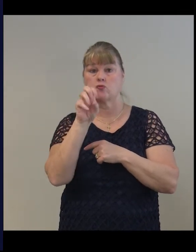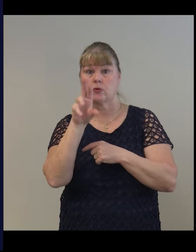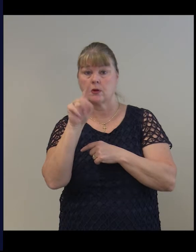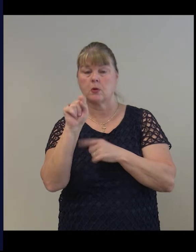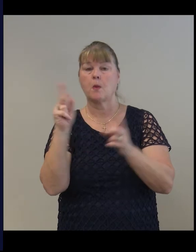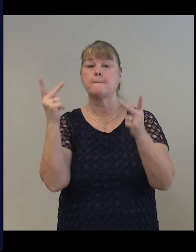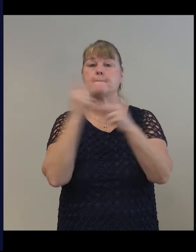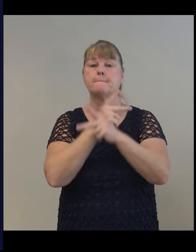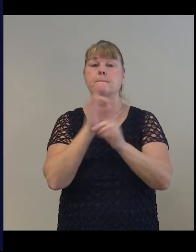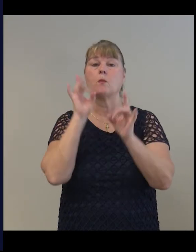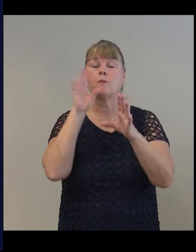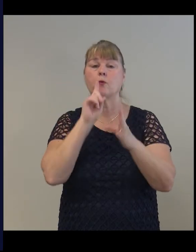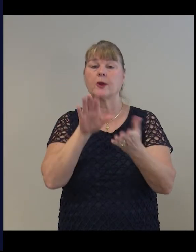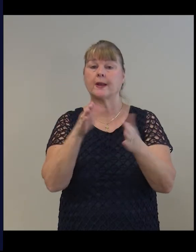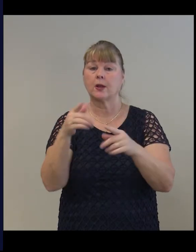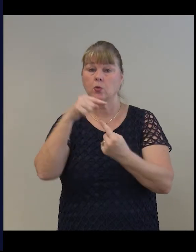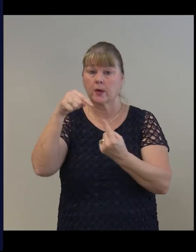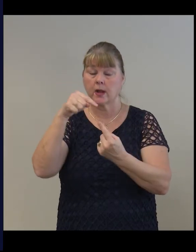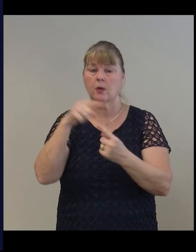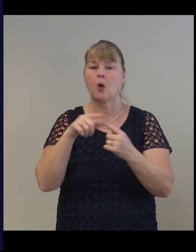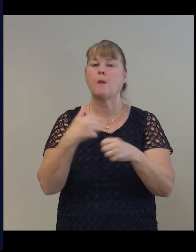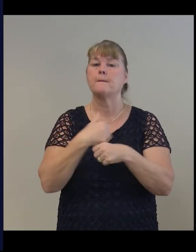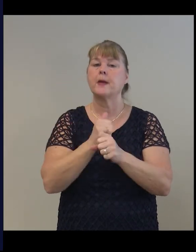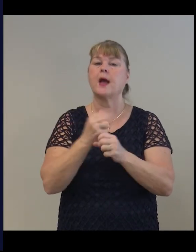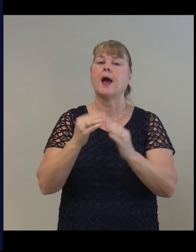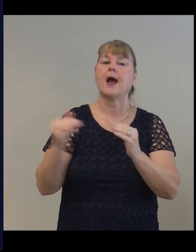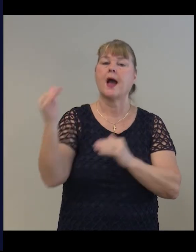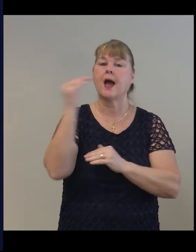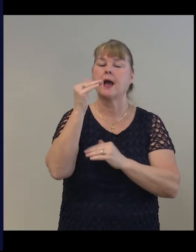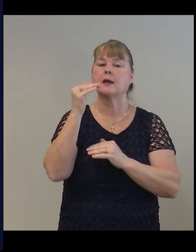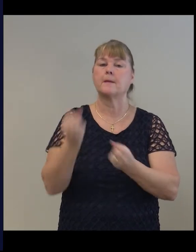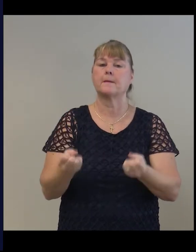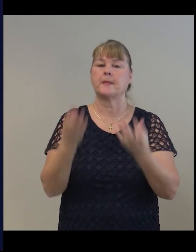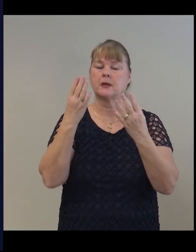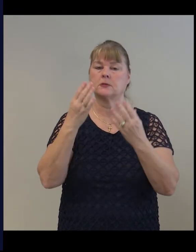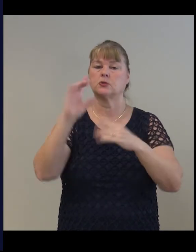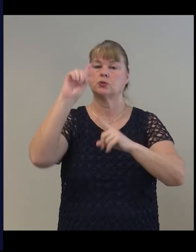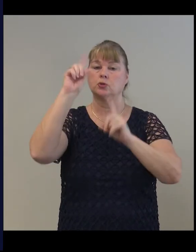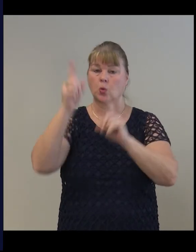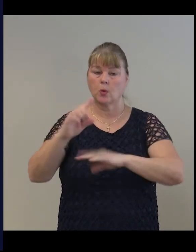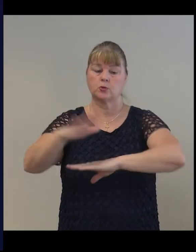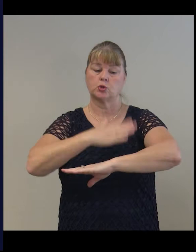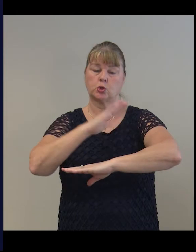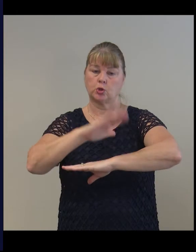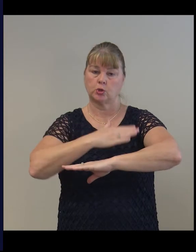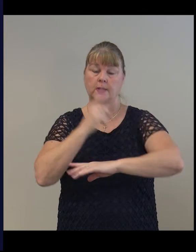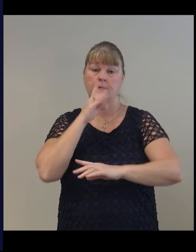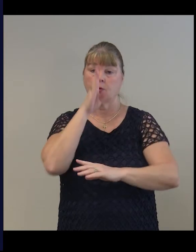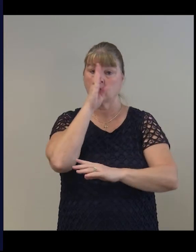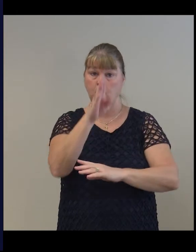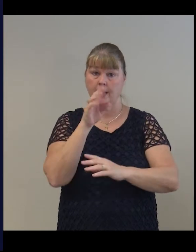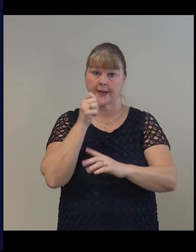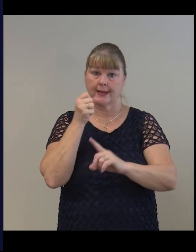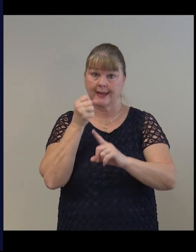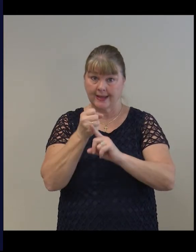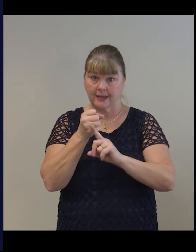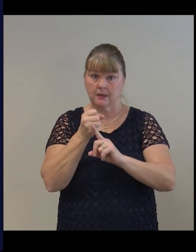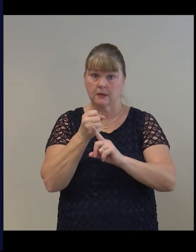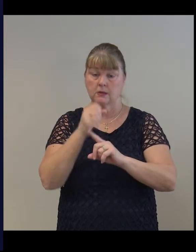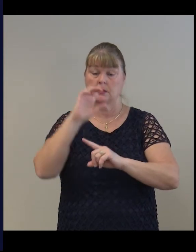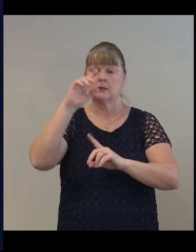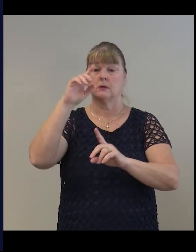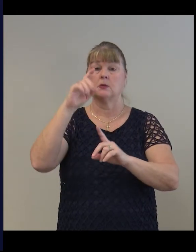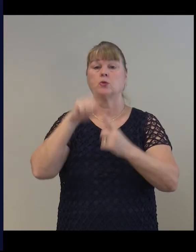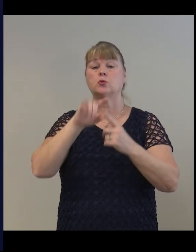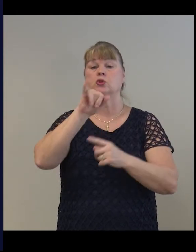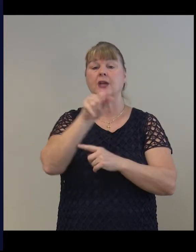of storm surge. So if there were a direct hit storm, maybe to Jacksonville or to the Brunswick-Glenn County area,